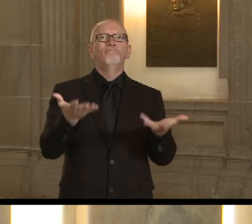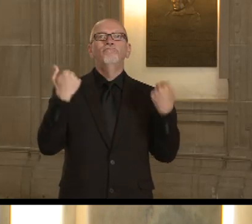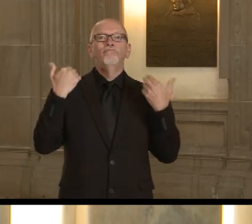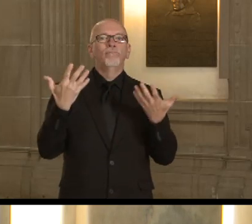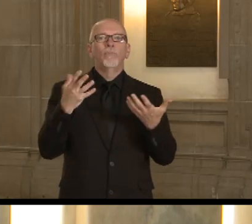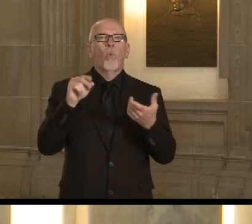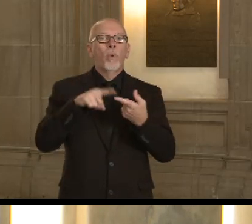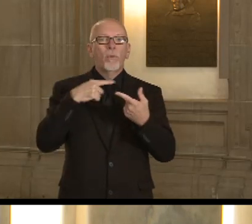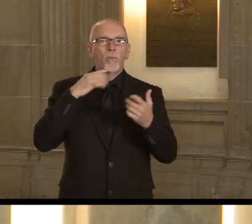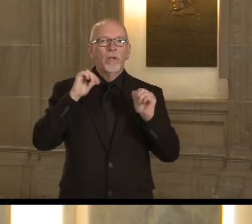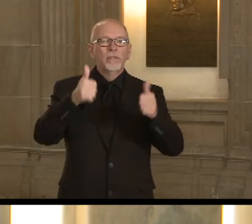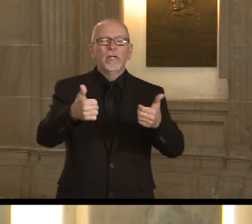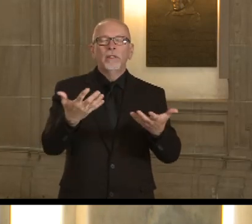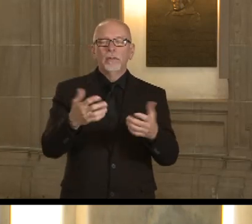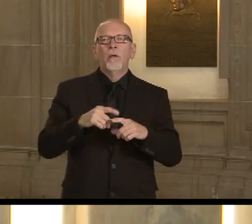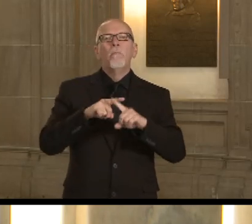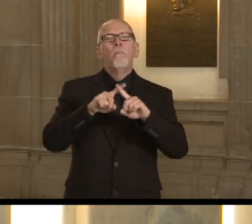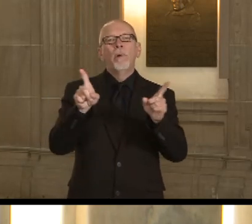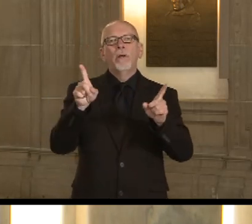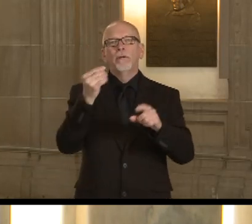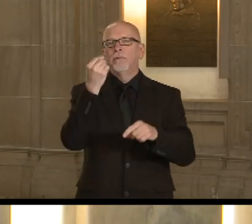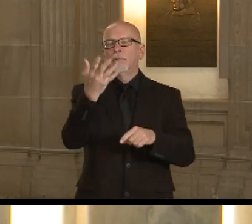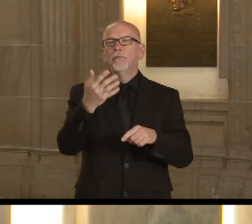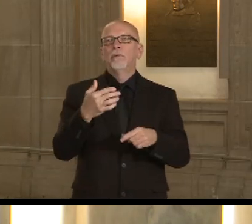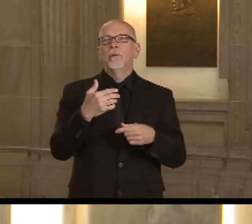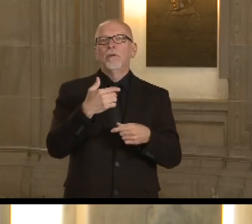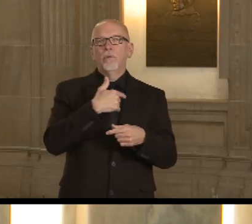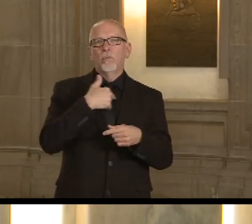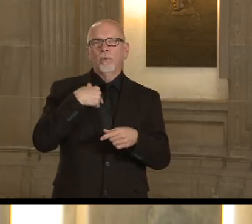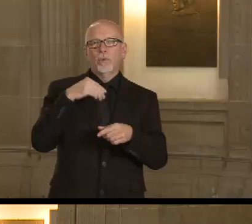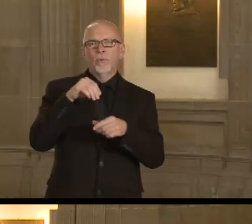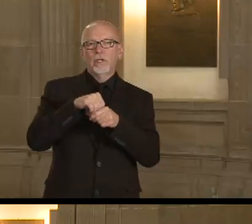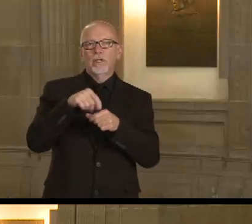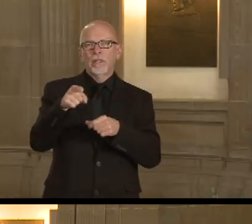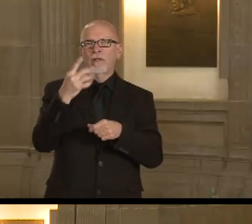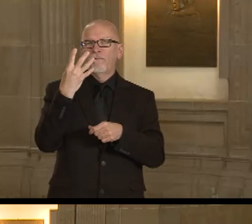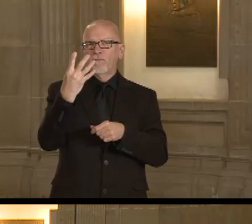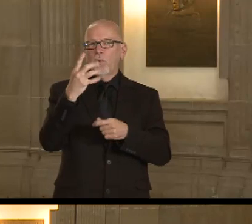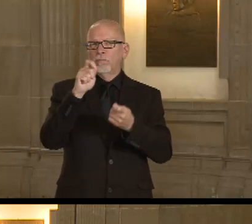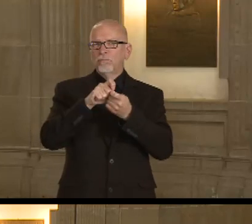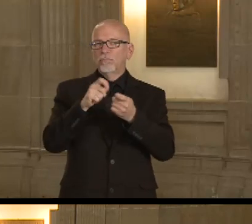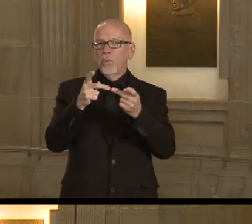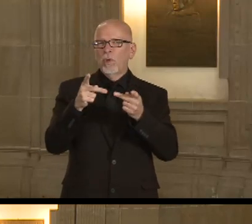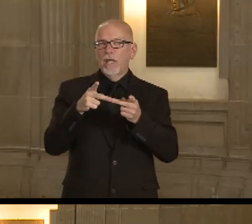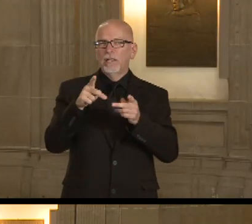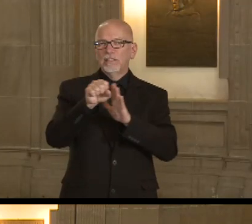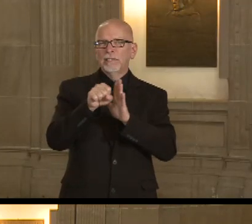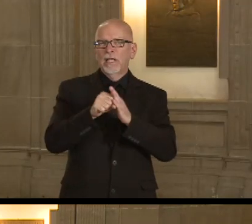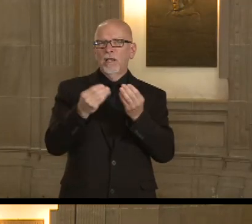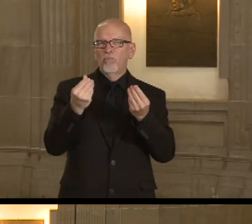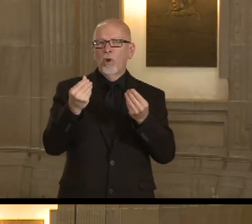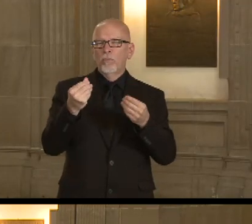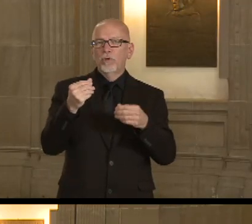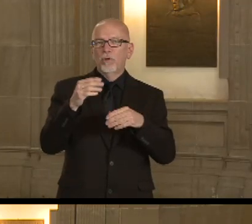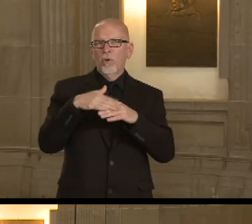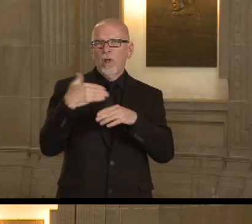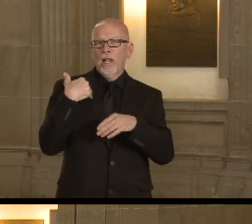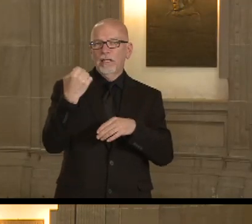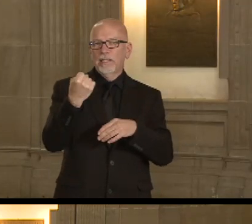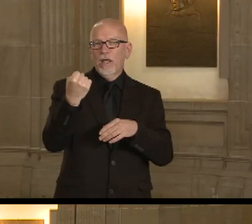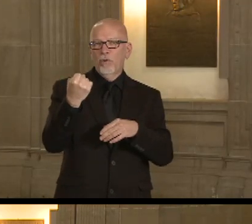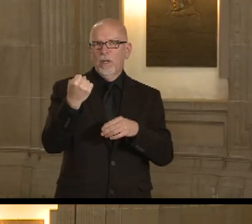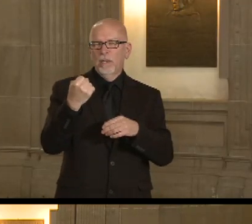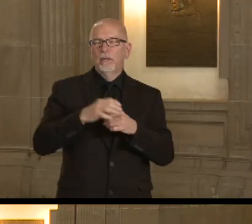deploy. Having said that, we were in 4 distinct locations, state property, on